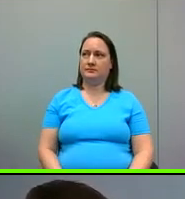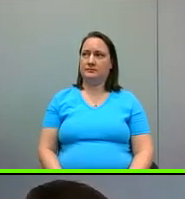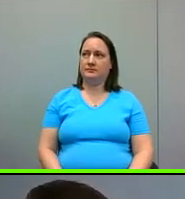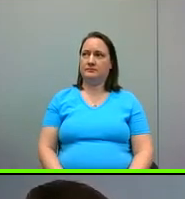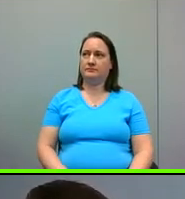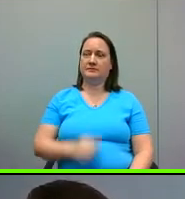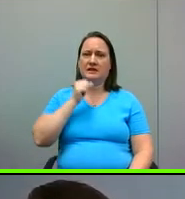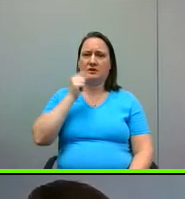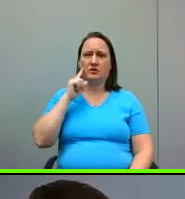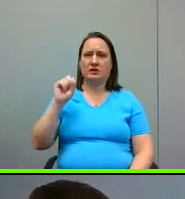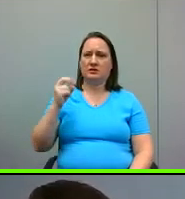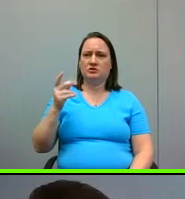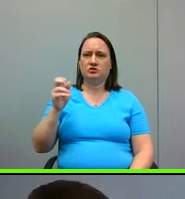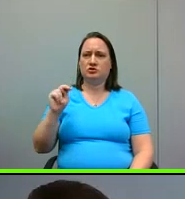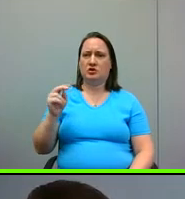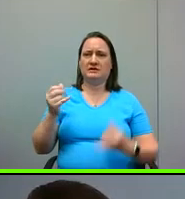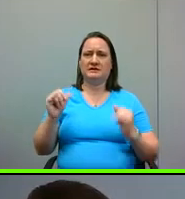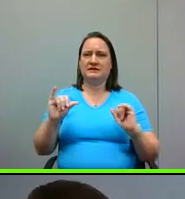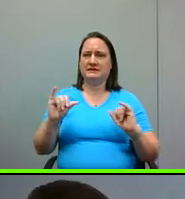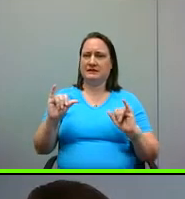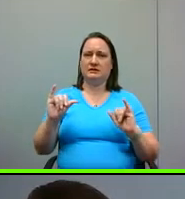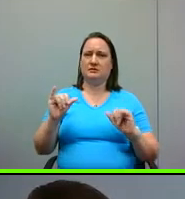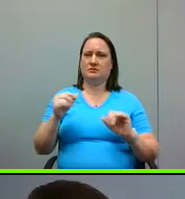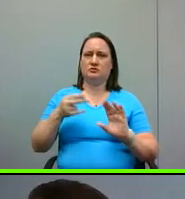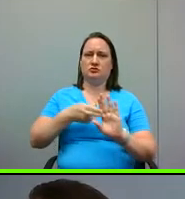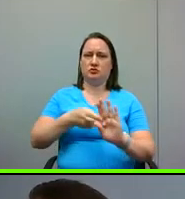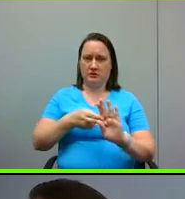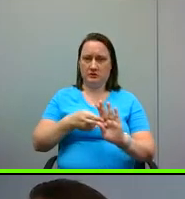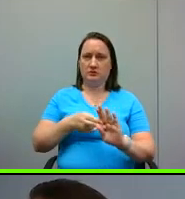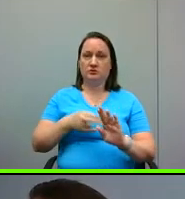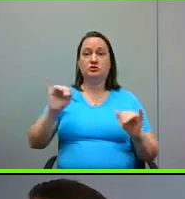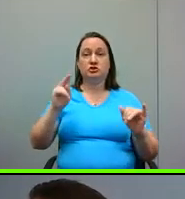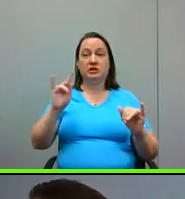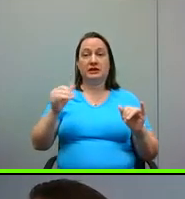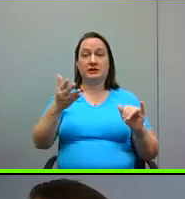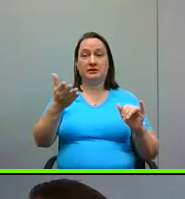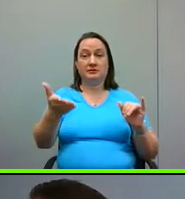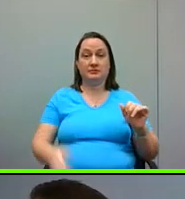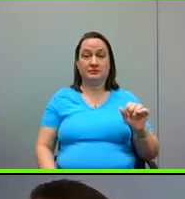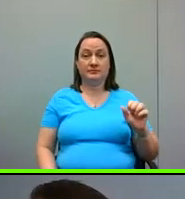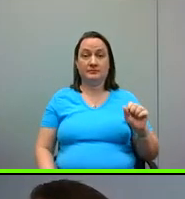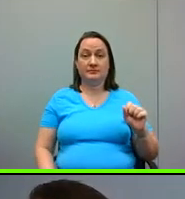don't think Sean is still on the call. So Jenny Woodberg